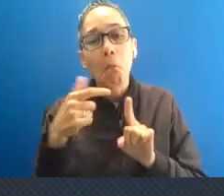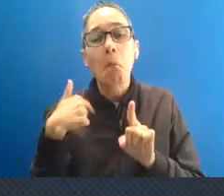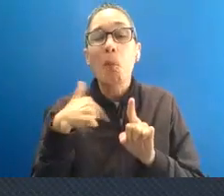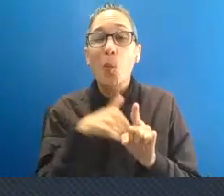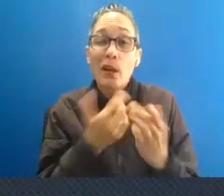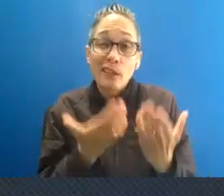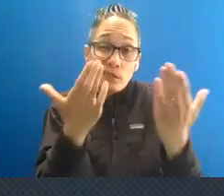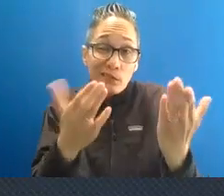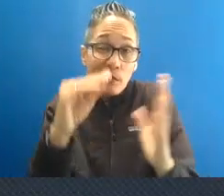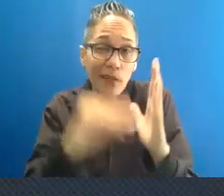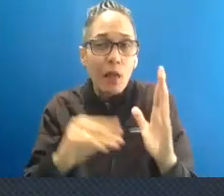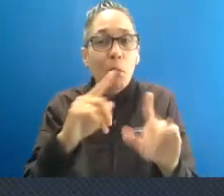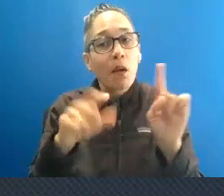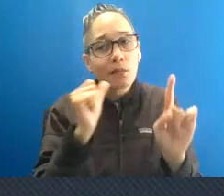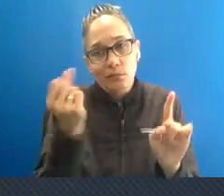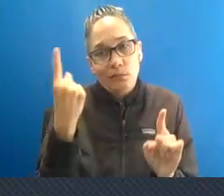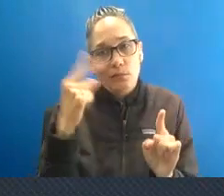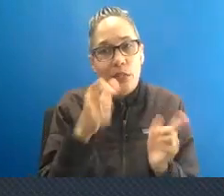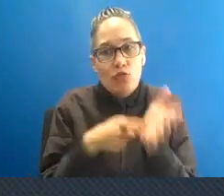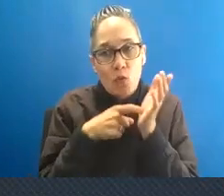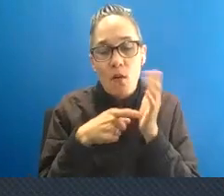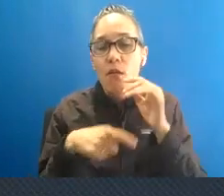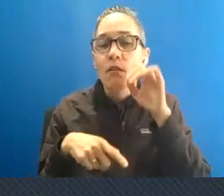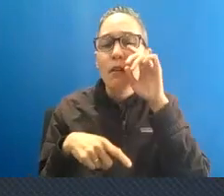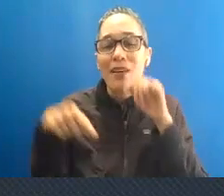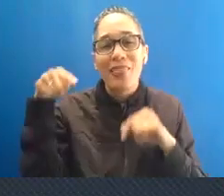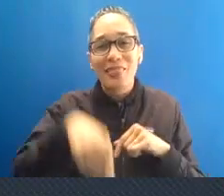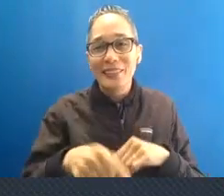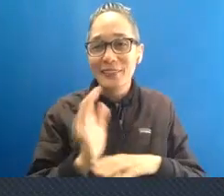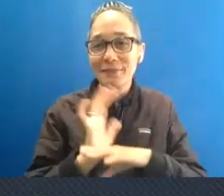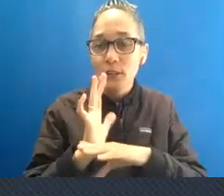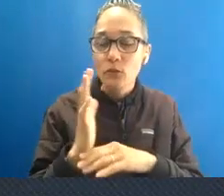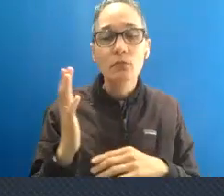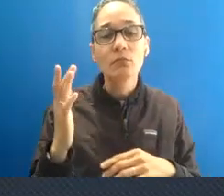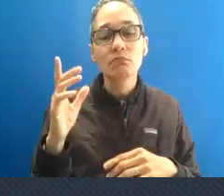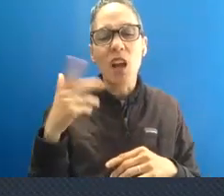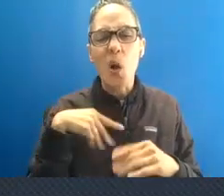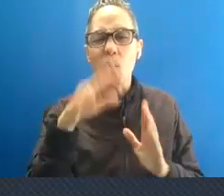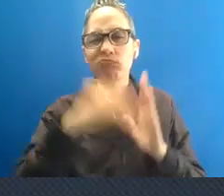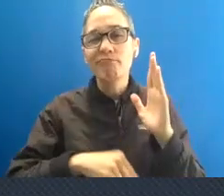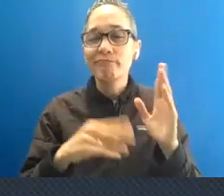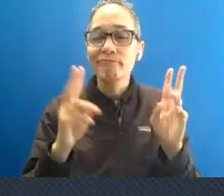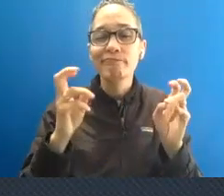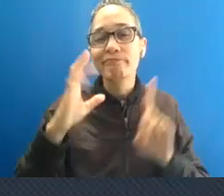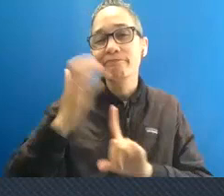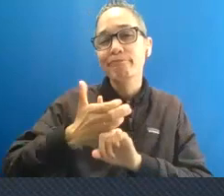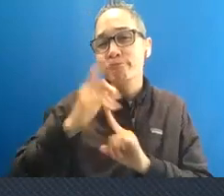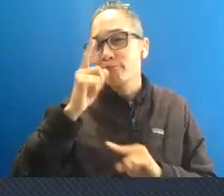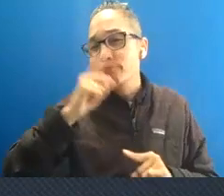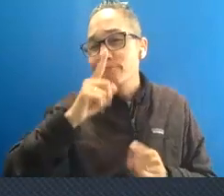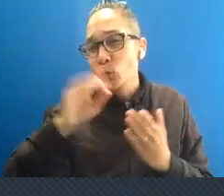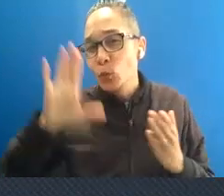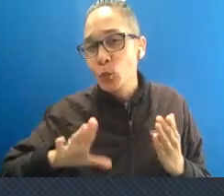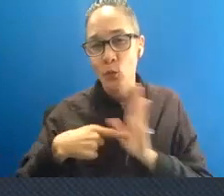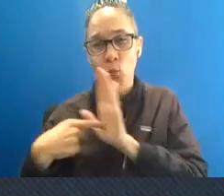you fill out, although they are not required. And for the purposes of this video, I'll be filling out the application as if I was a student,